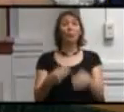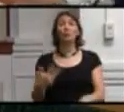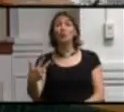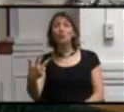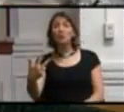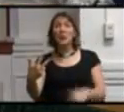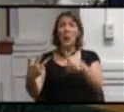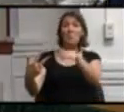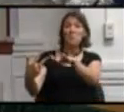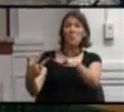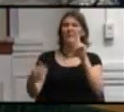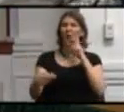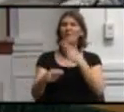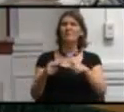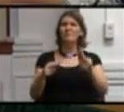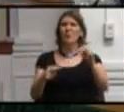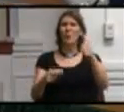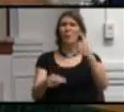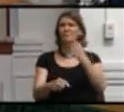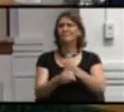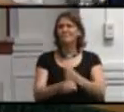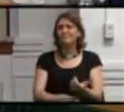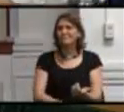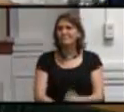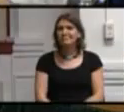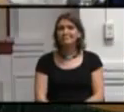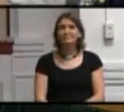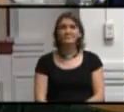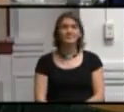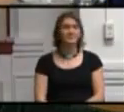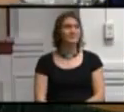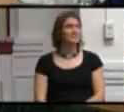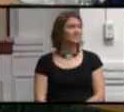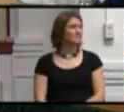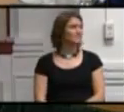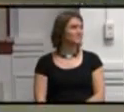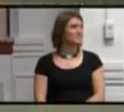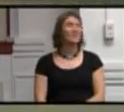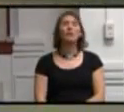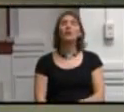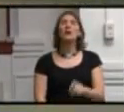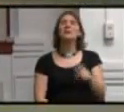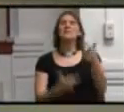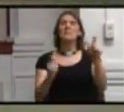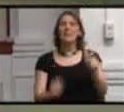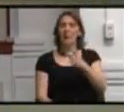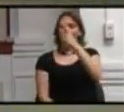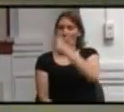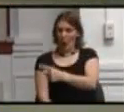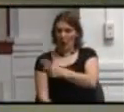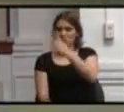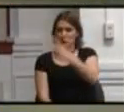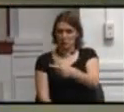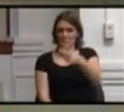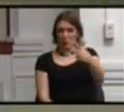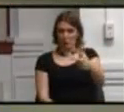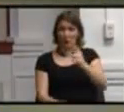and only for a period of a decade. So. And it's the giant 1, 2, 3. Yes, right?